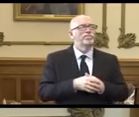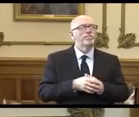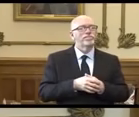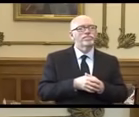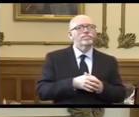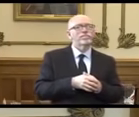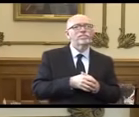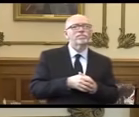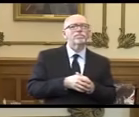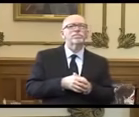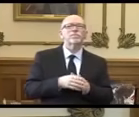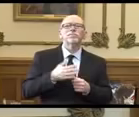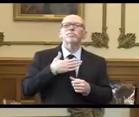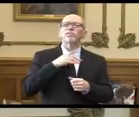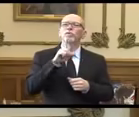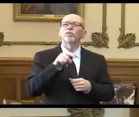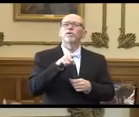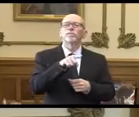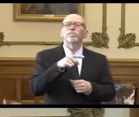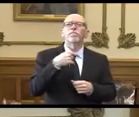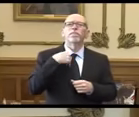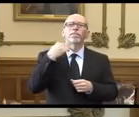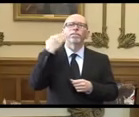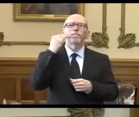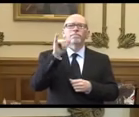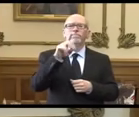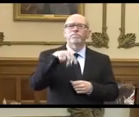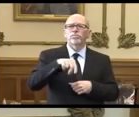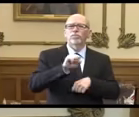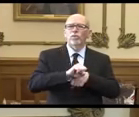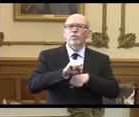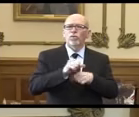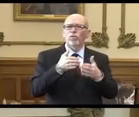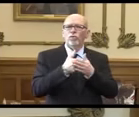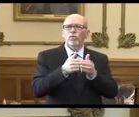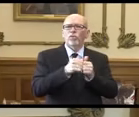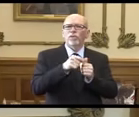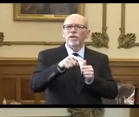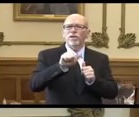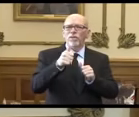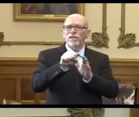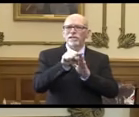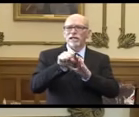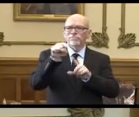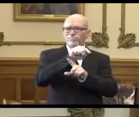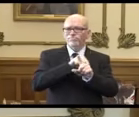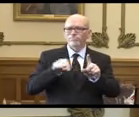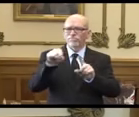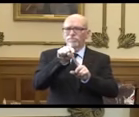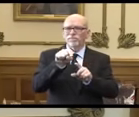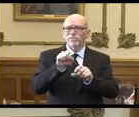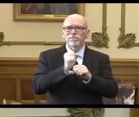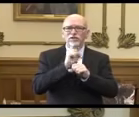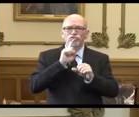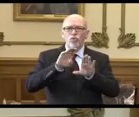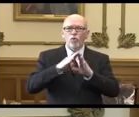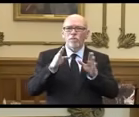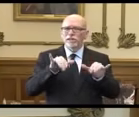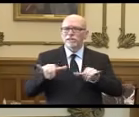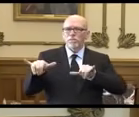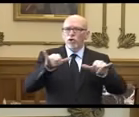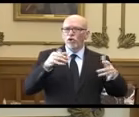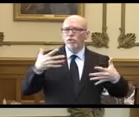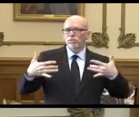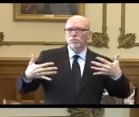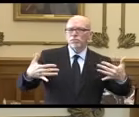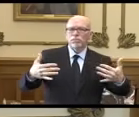is. My question is, I know Indiana is working closely with neighboring states to reopen on similar